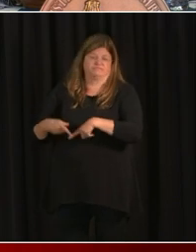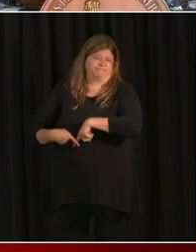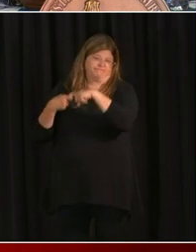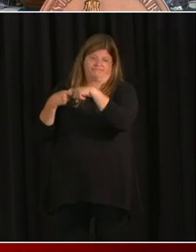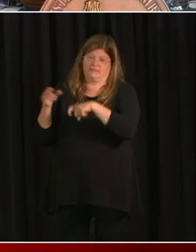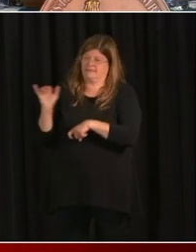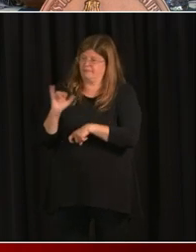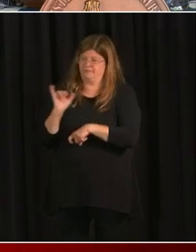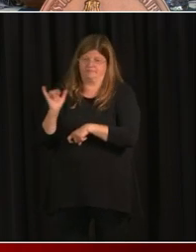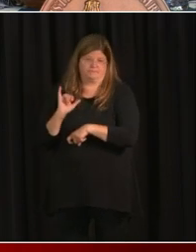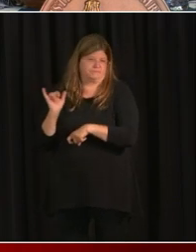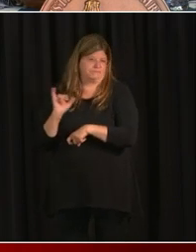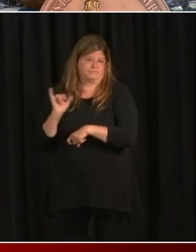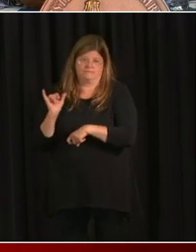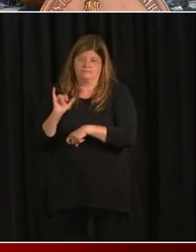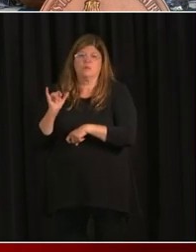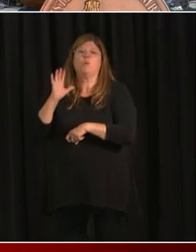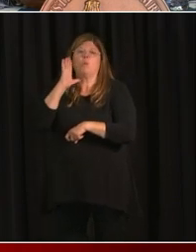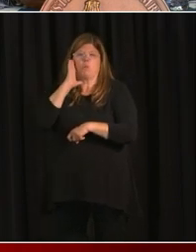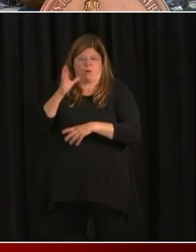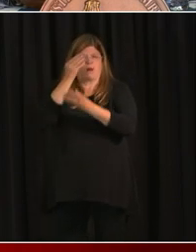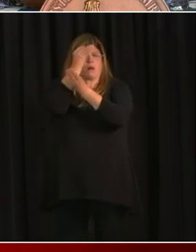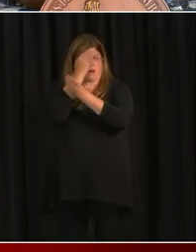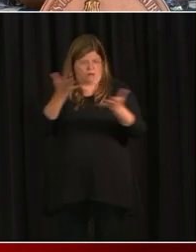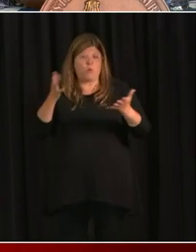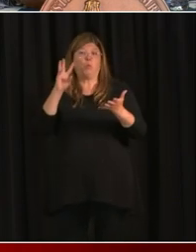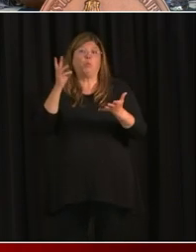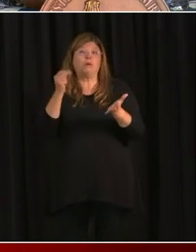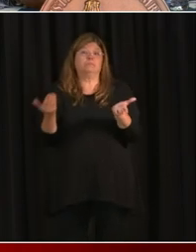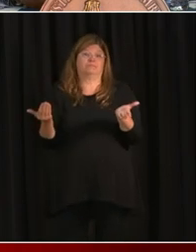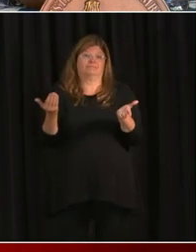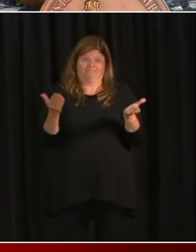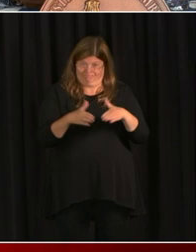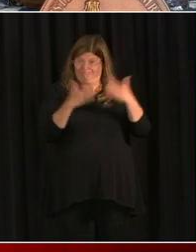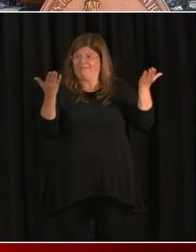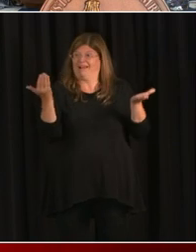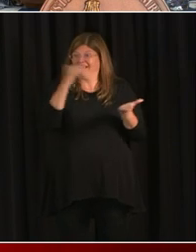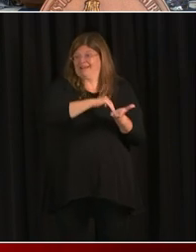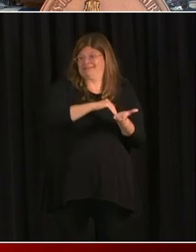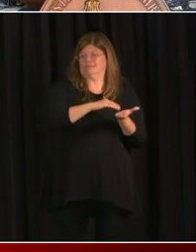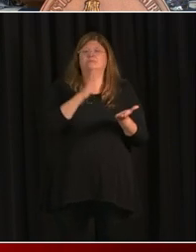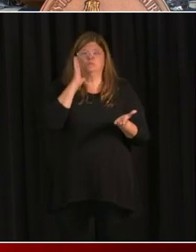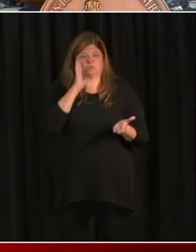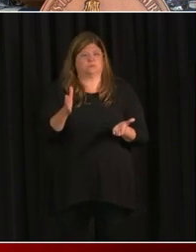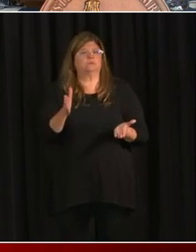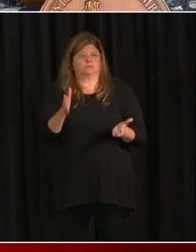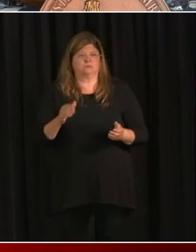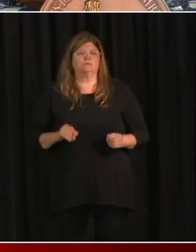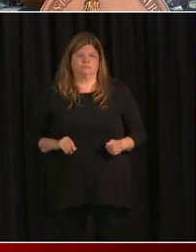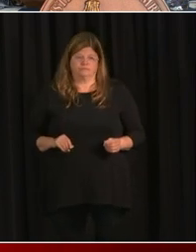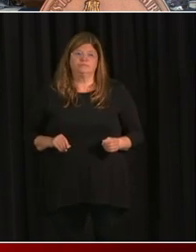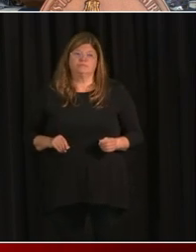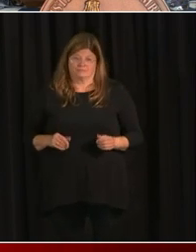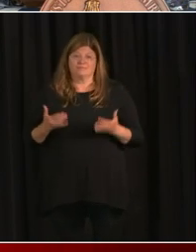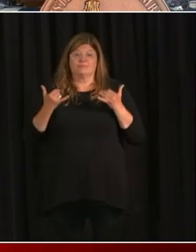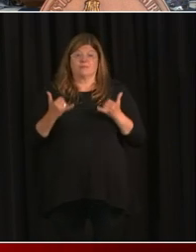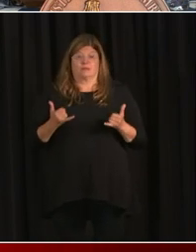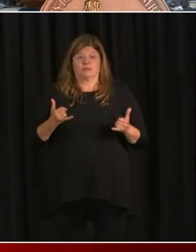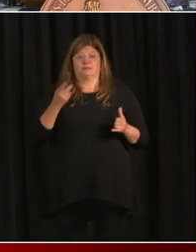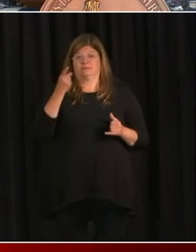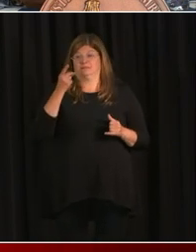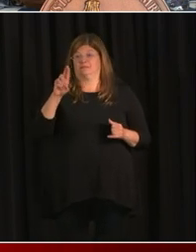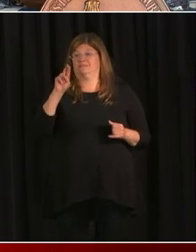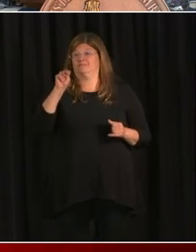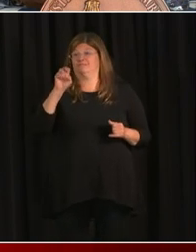will announce when those public testing sites can be up and ready. Dr. Nesbitt